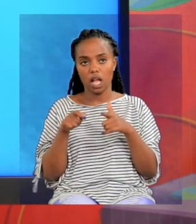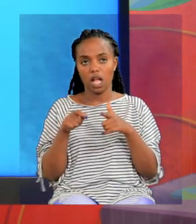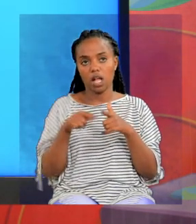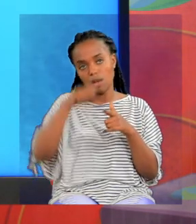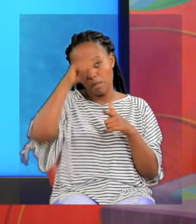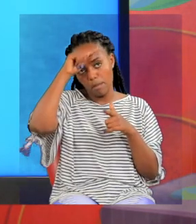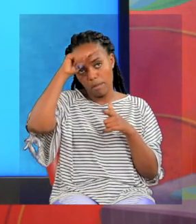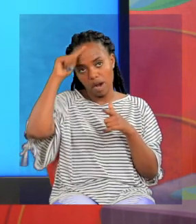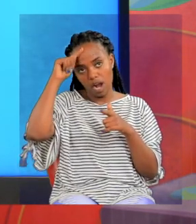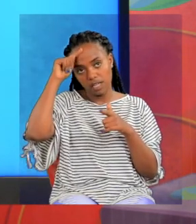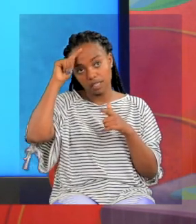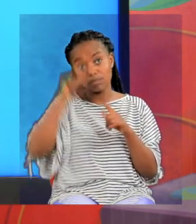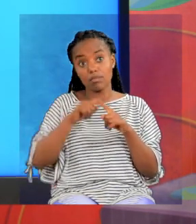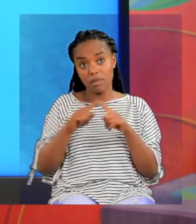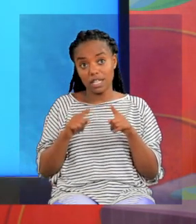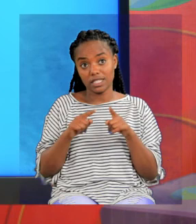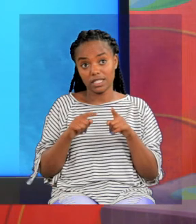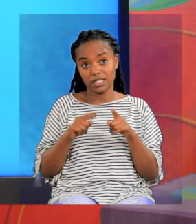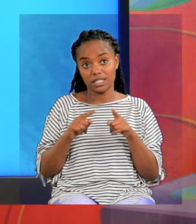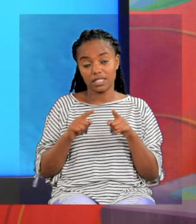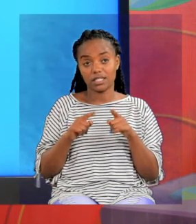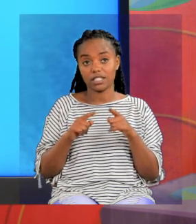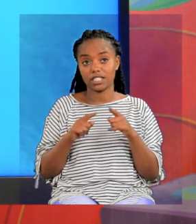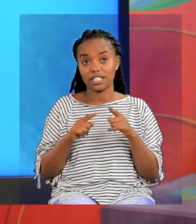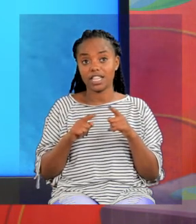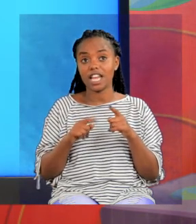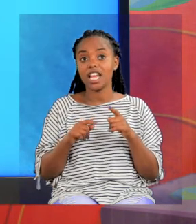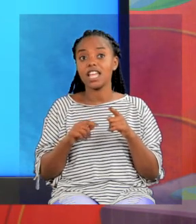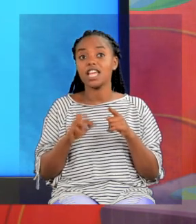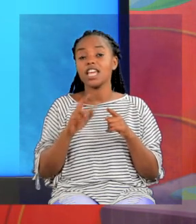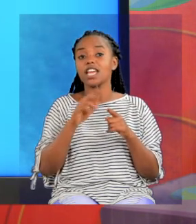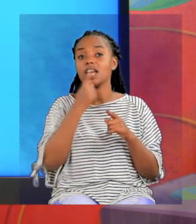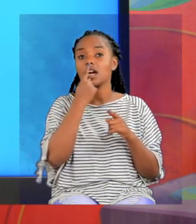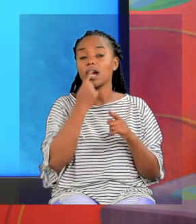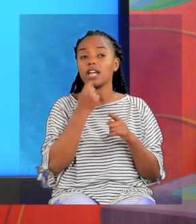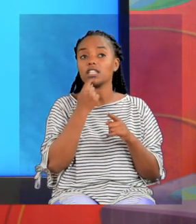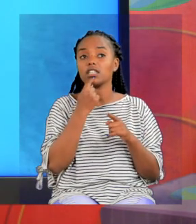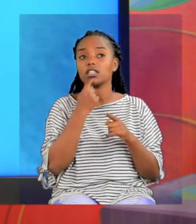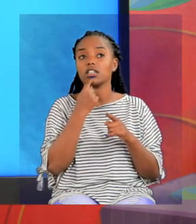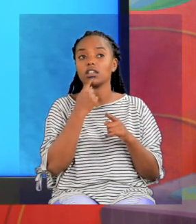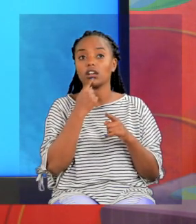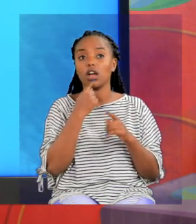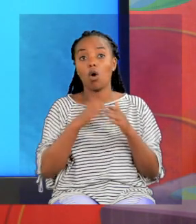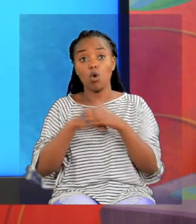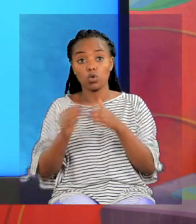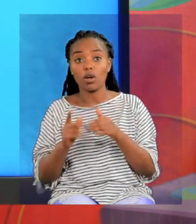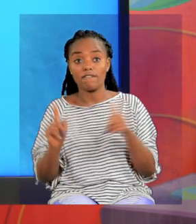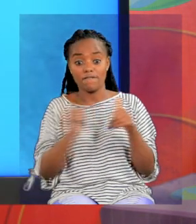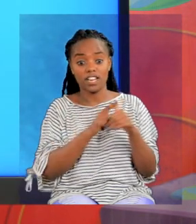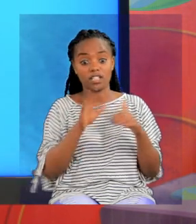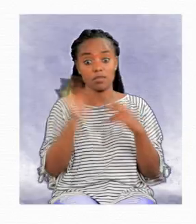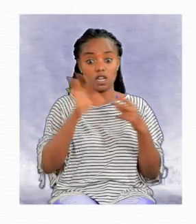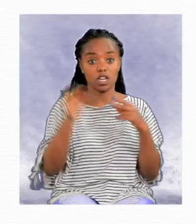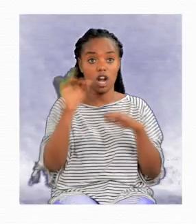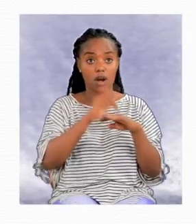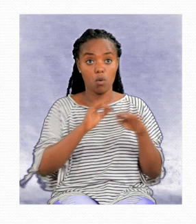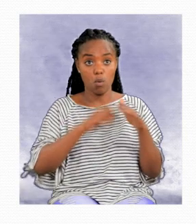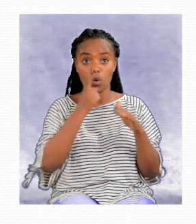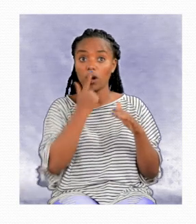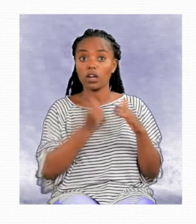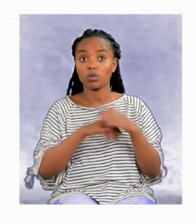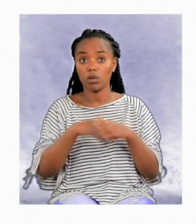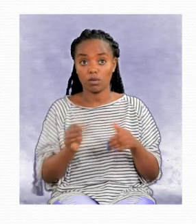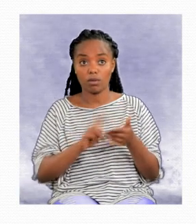probability of black, but probability of black given that red ball has occurred on the first draw. So this will